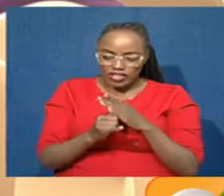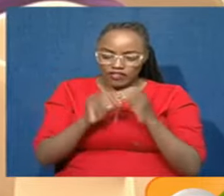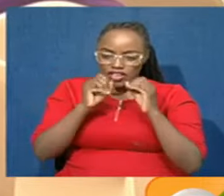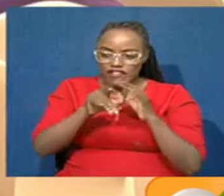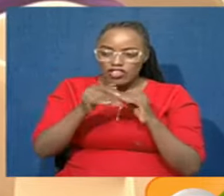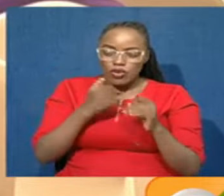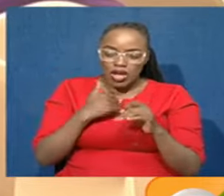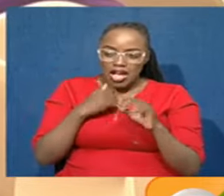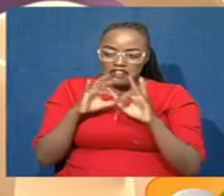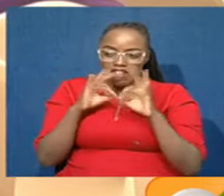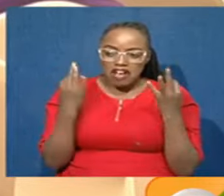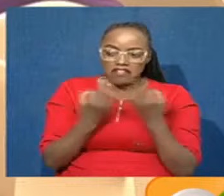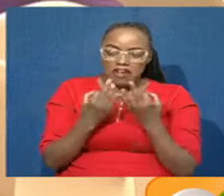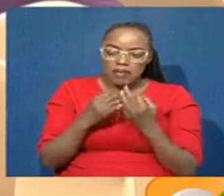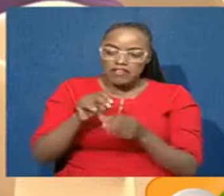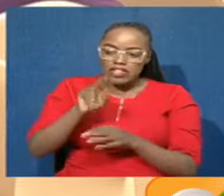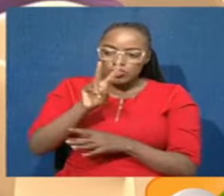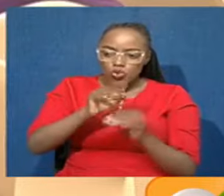have a household of